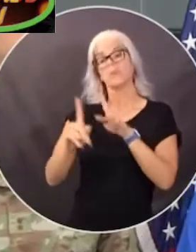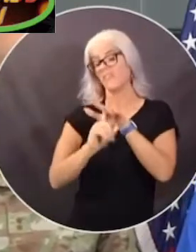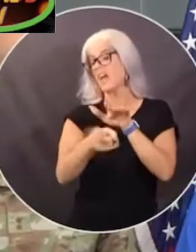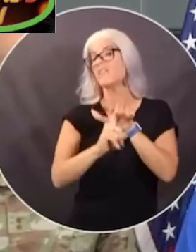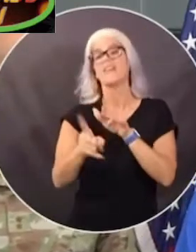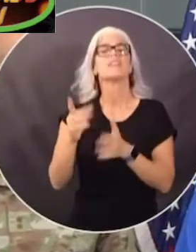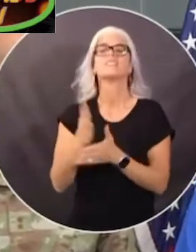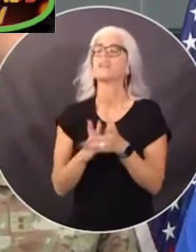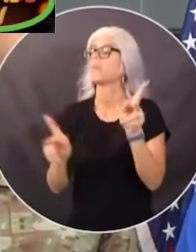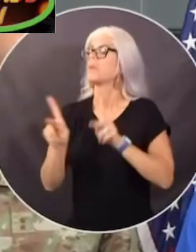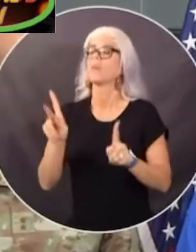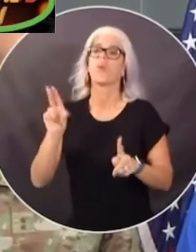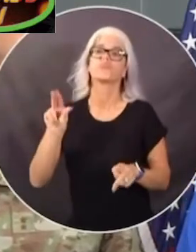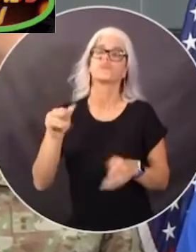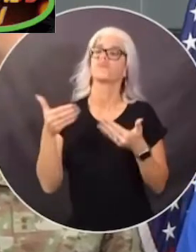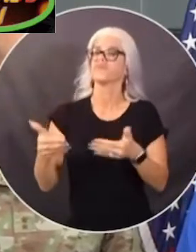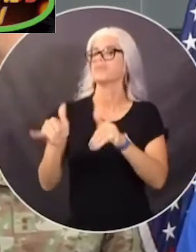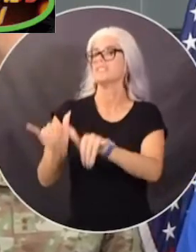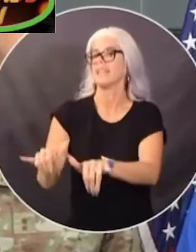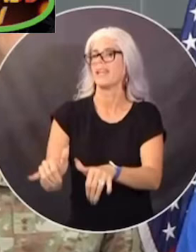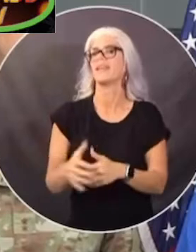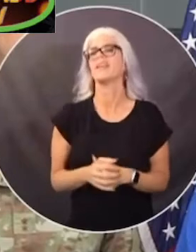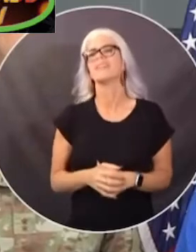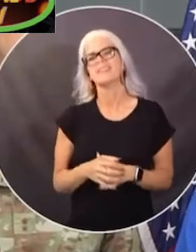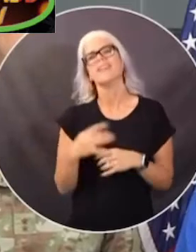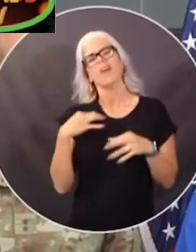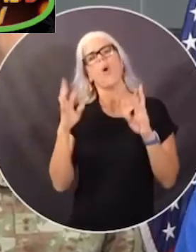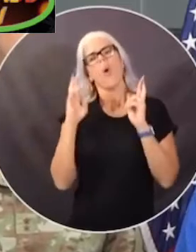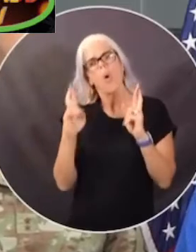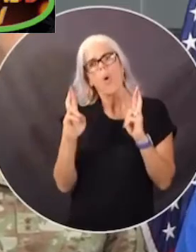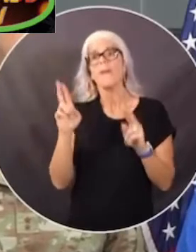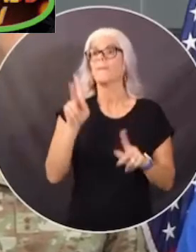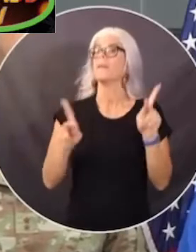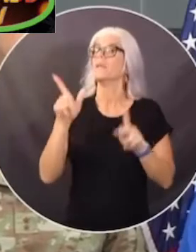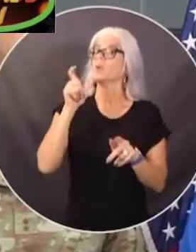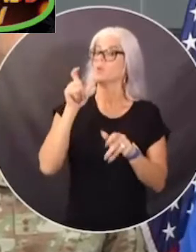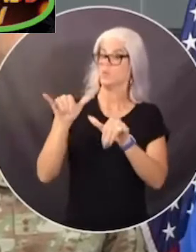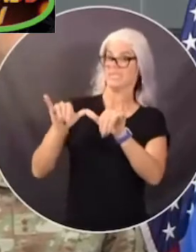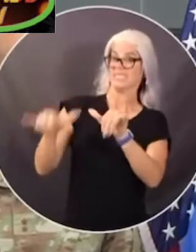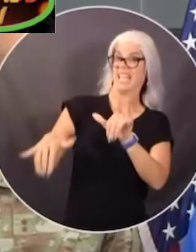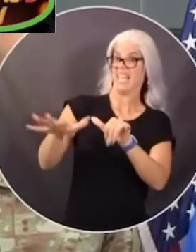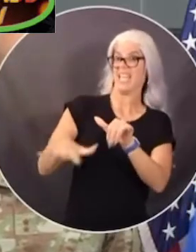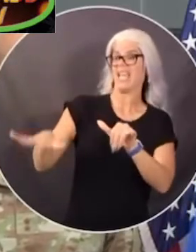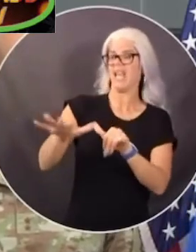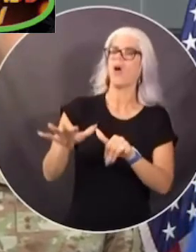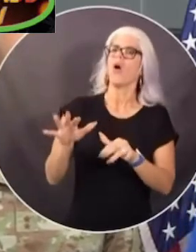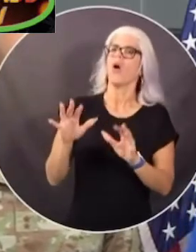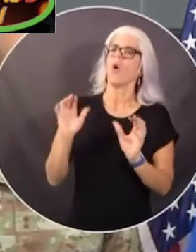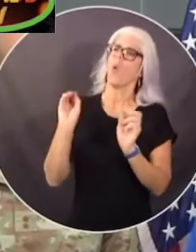hunker down. And hopefully, you know, the people that made that choice, that it works out favorably for them.